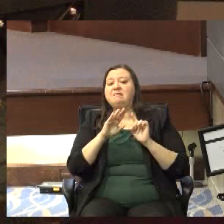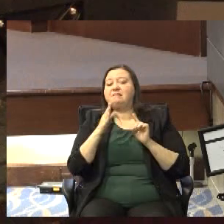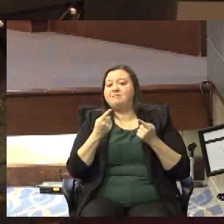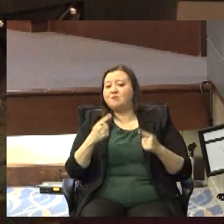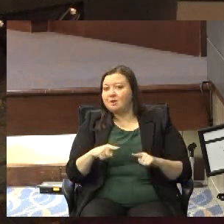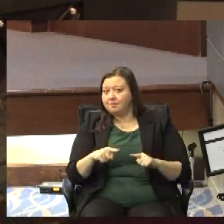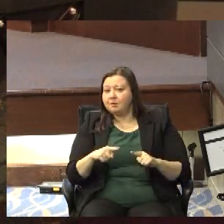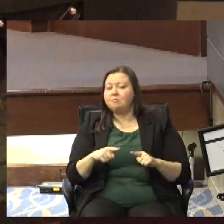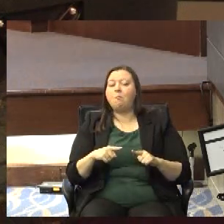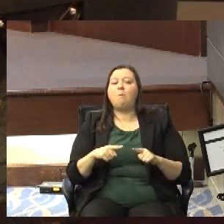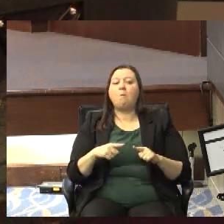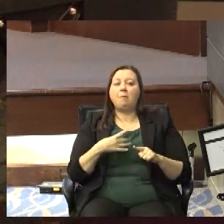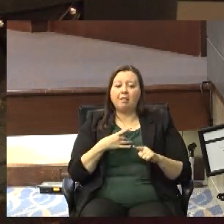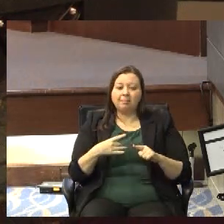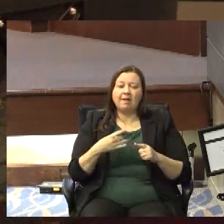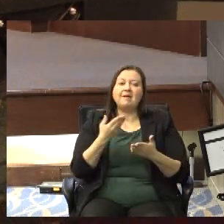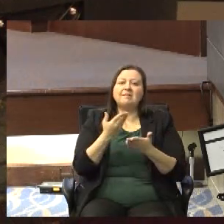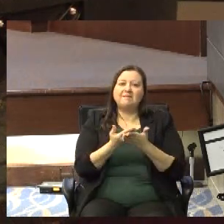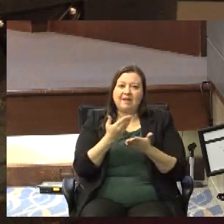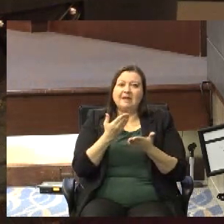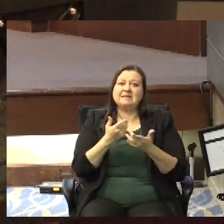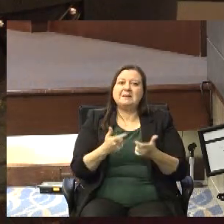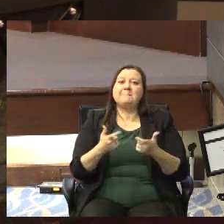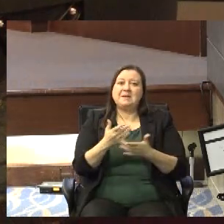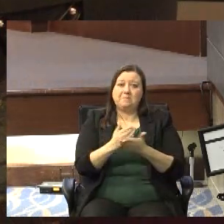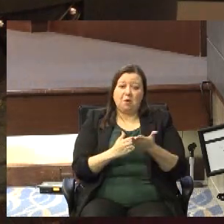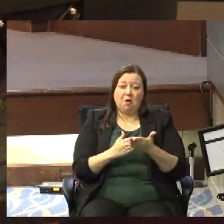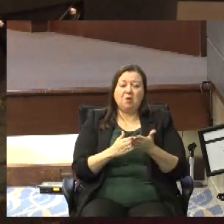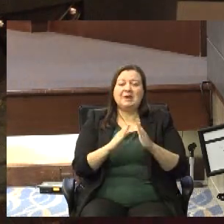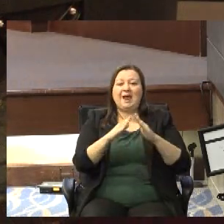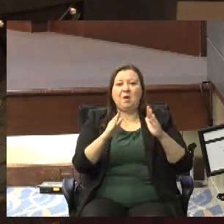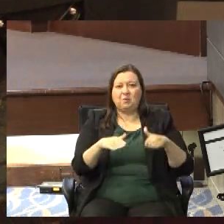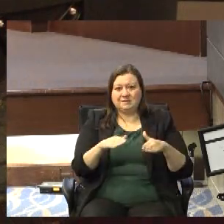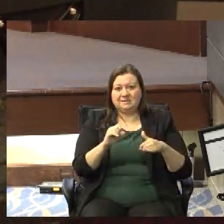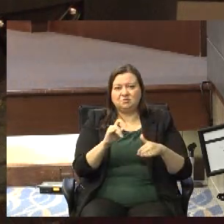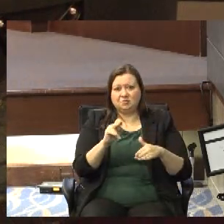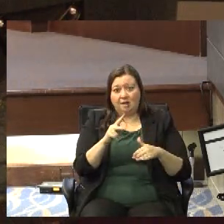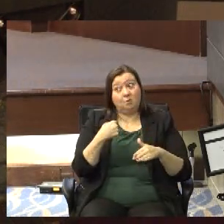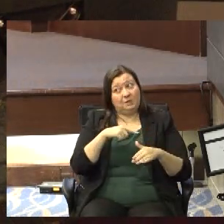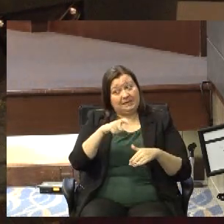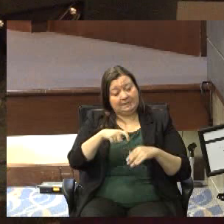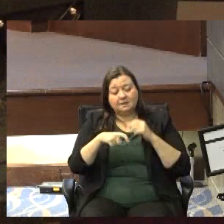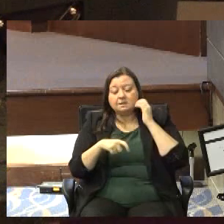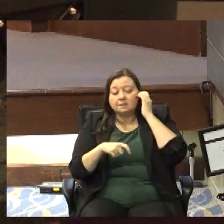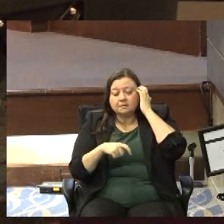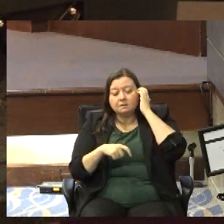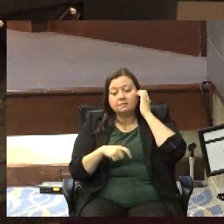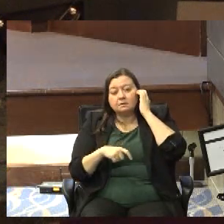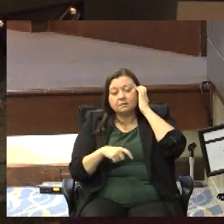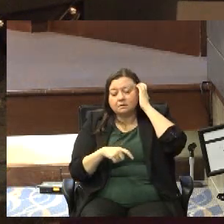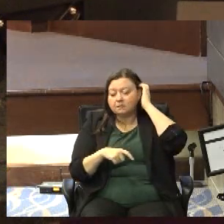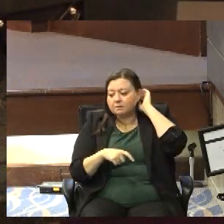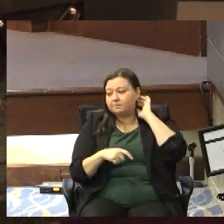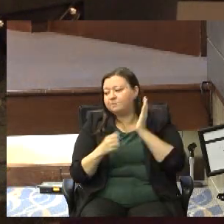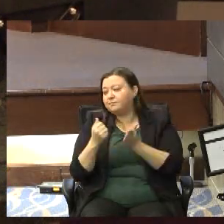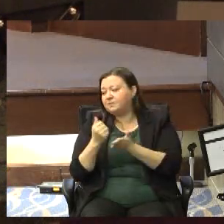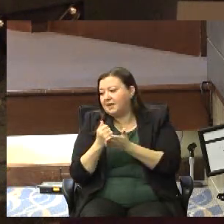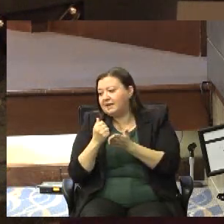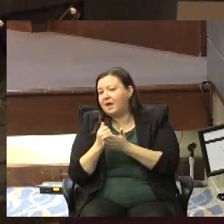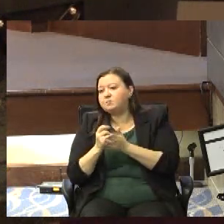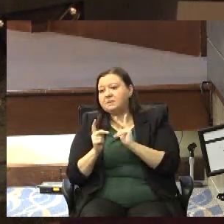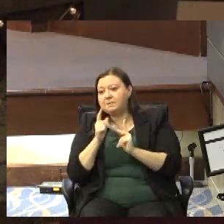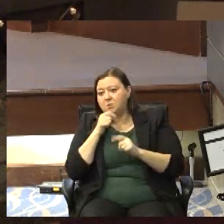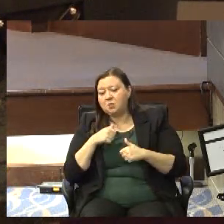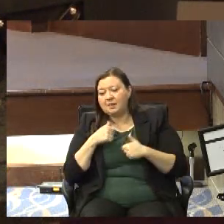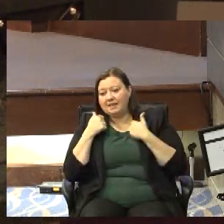the fact that a big part of this is housing stock, which we do need, and it puts these